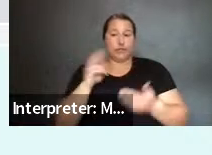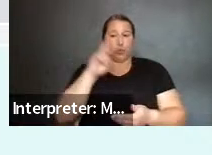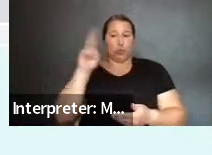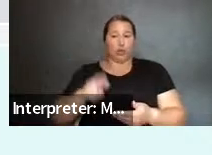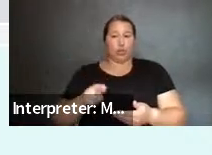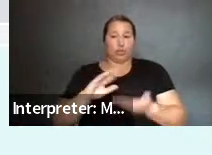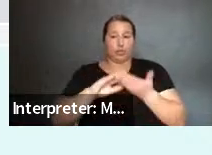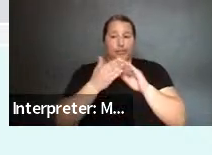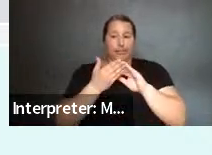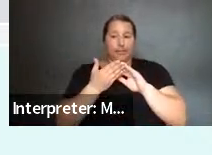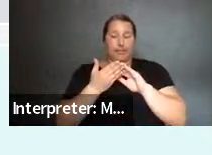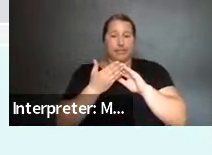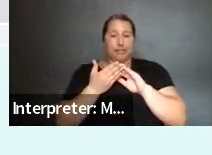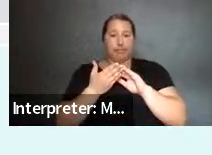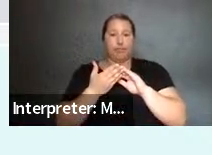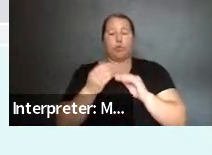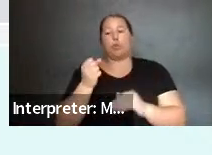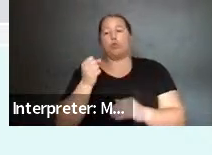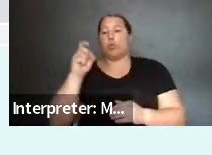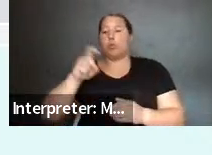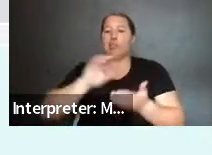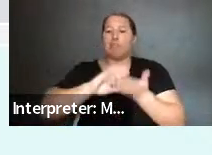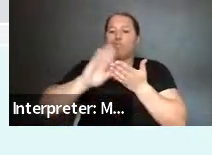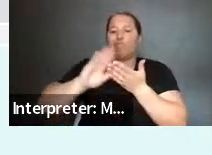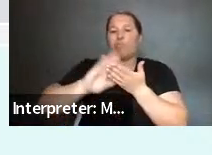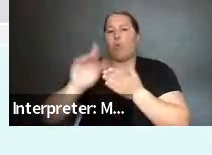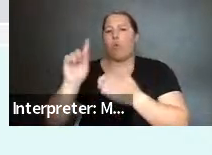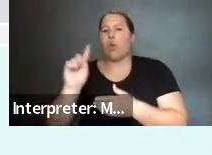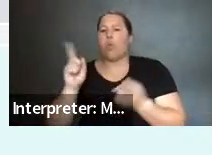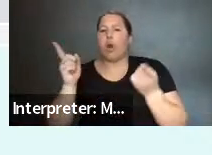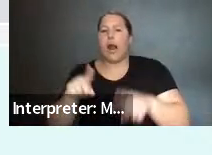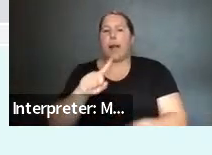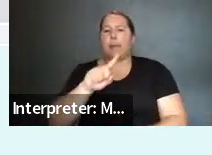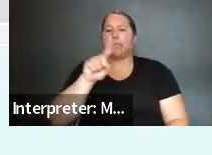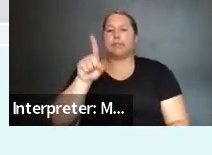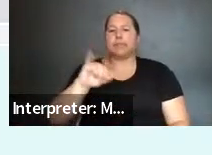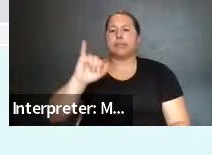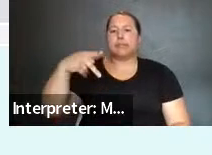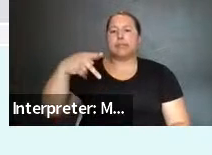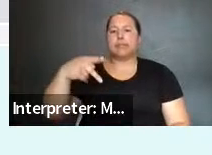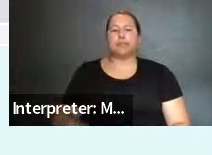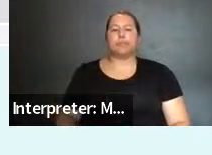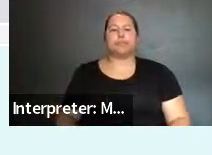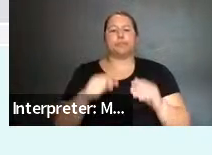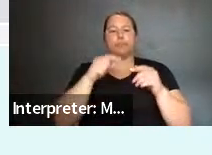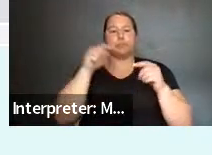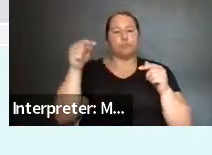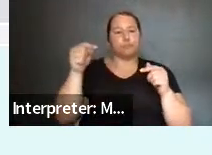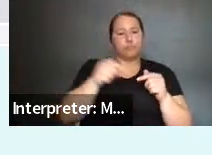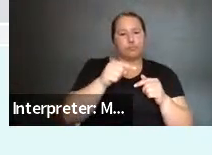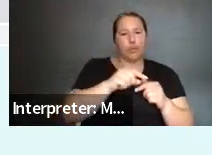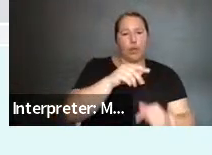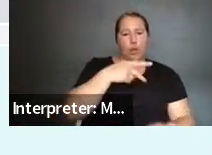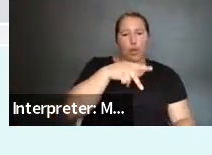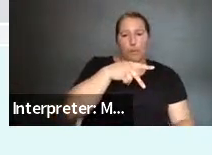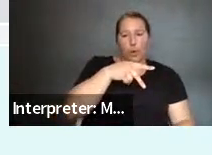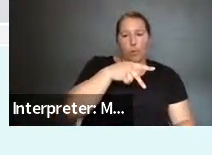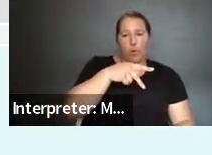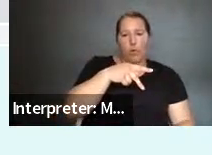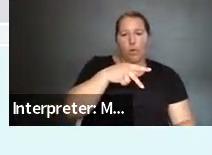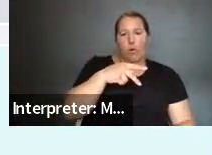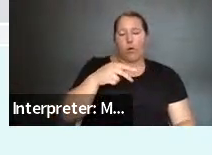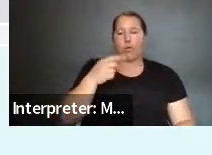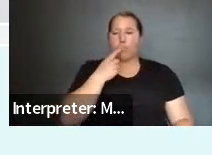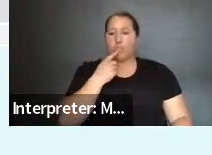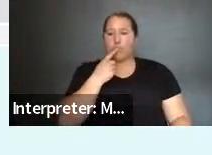so we have to do some cleanup with those zip codes. Down here is the demographics that I talked about. We keep